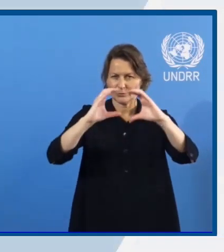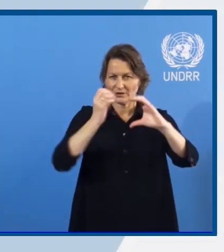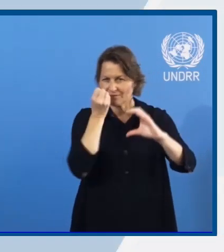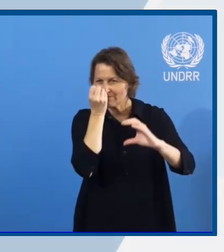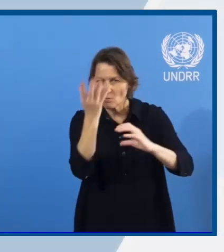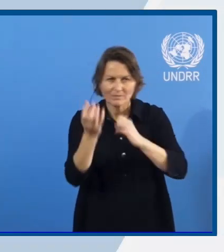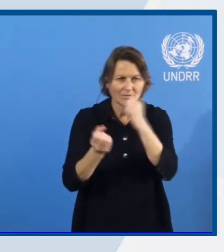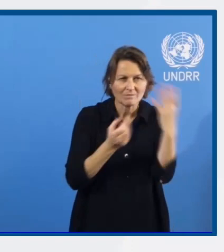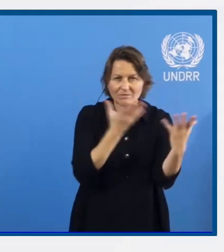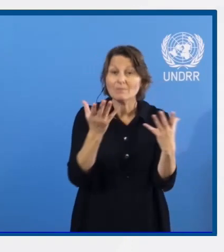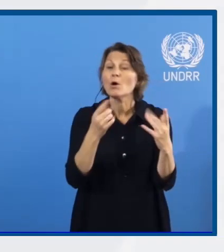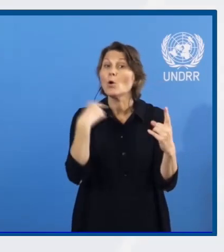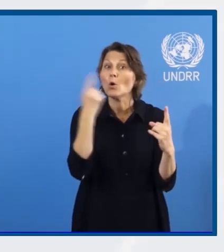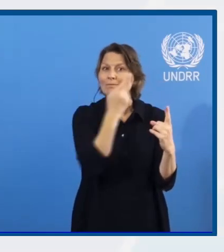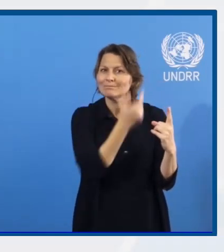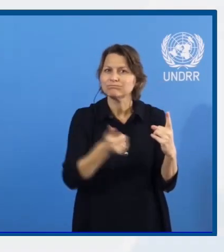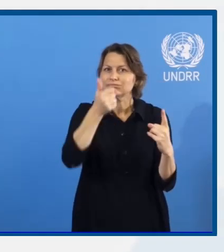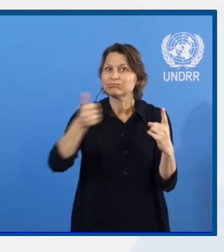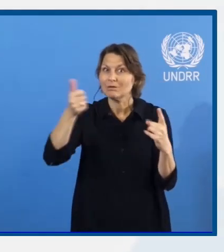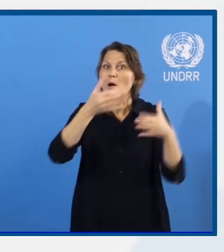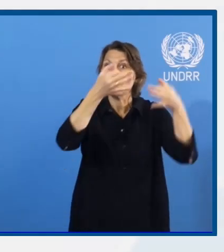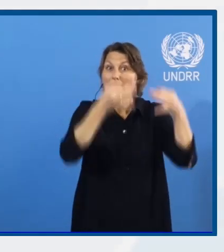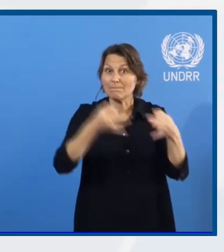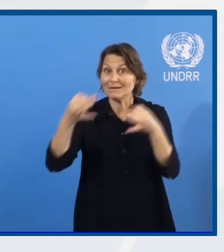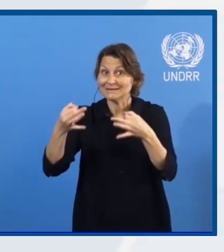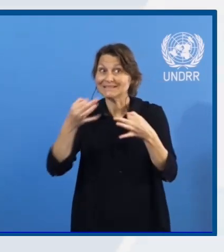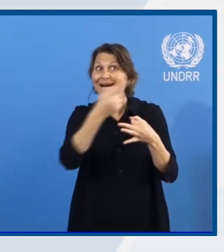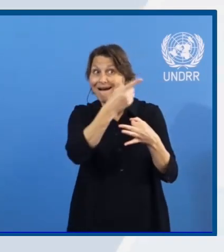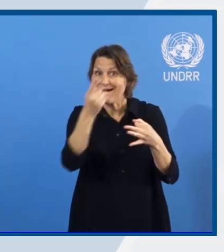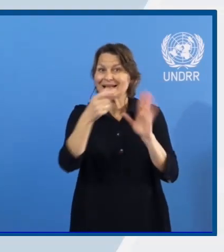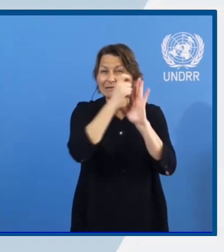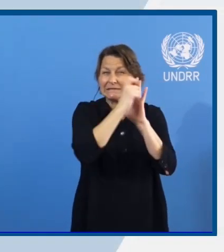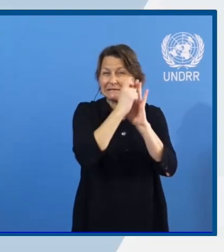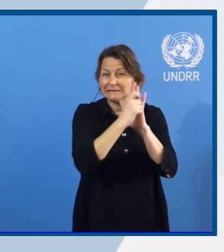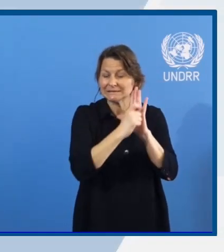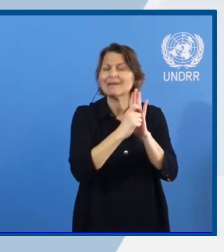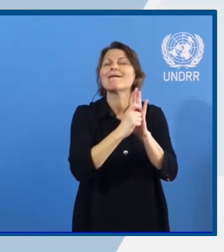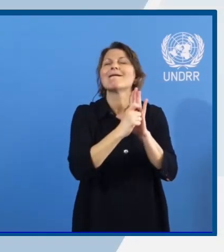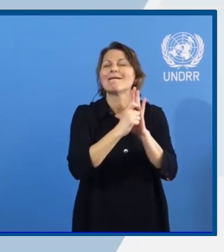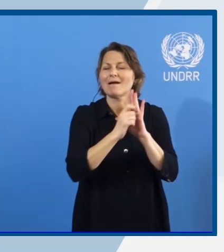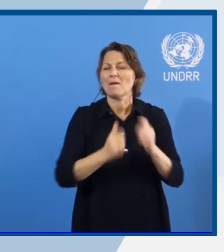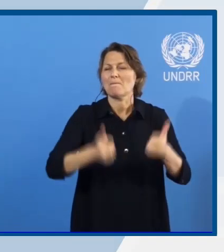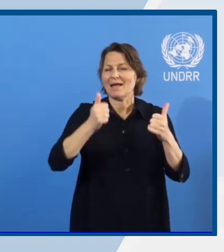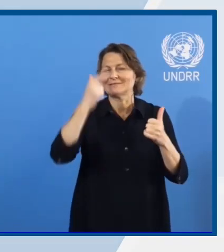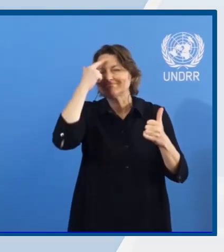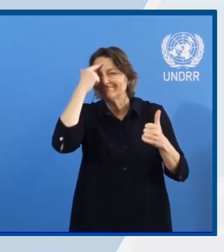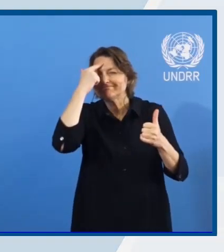enables policymakers to make decisions that are risk-informed. And also, we heard about timeframes, the 2030